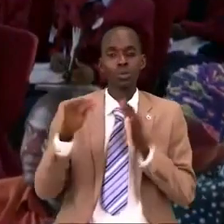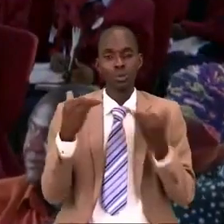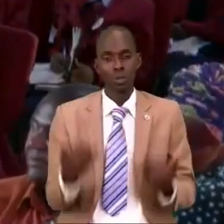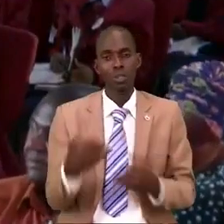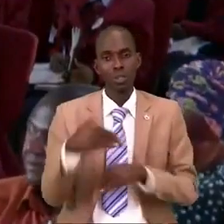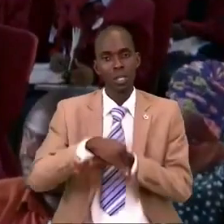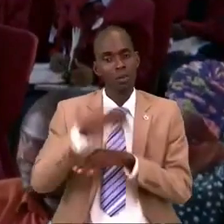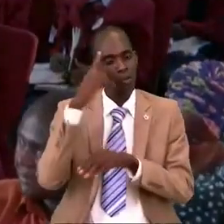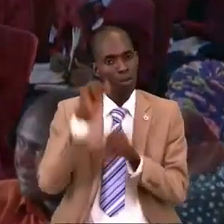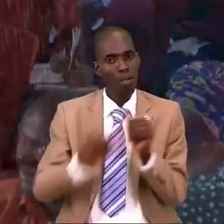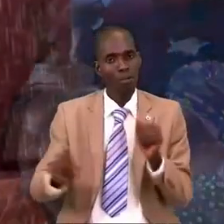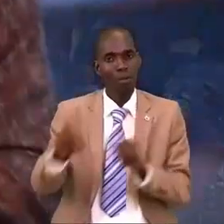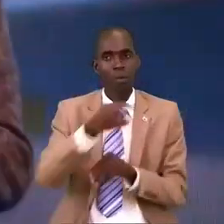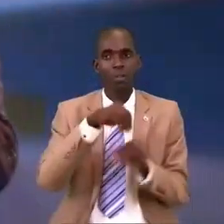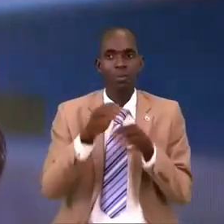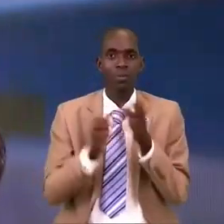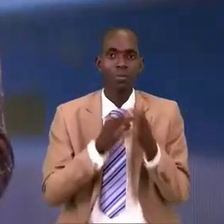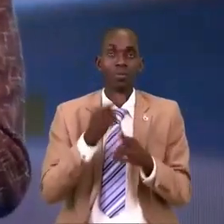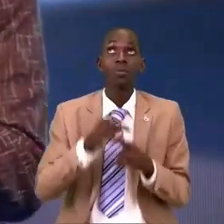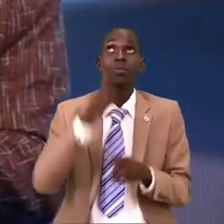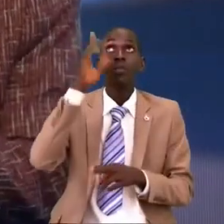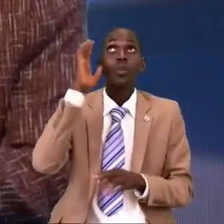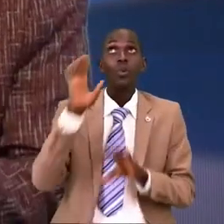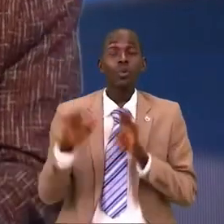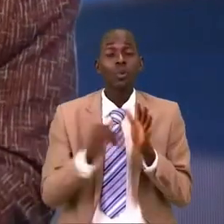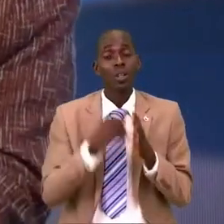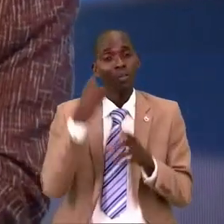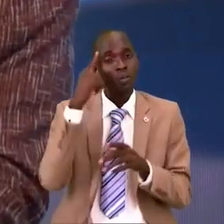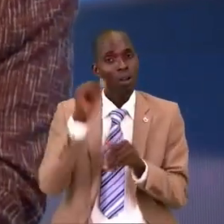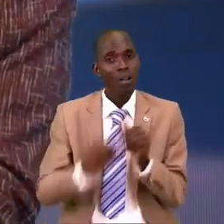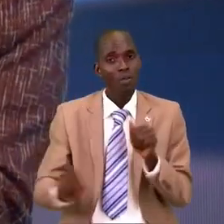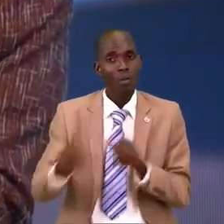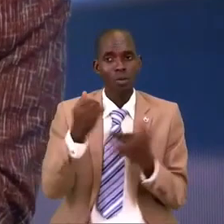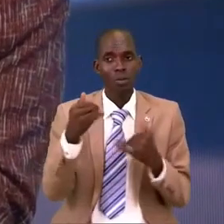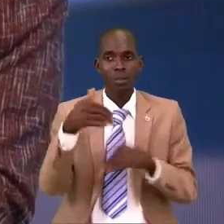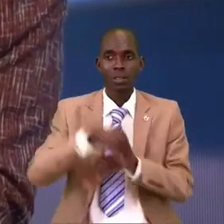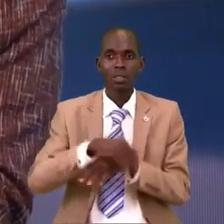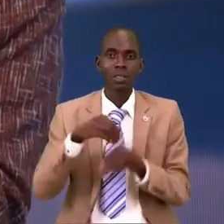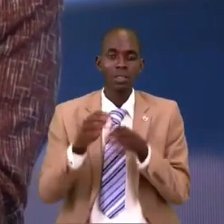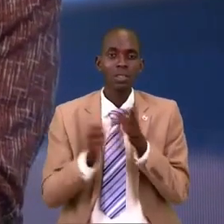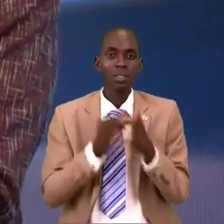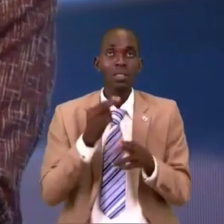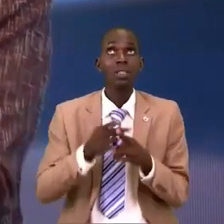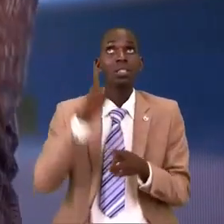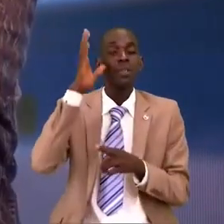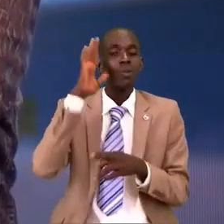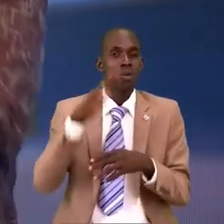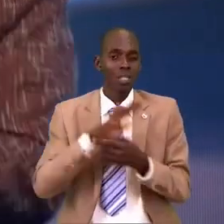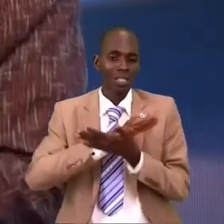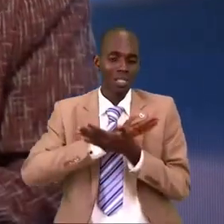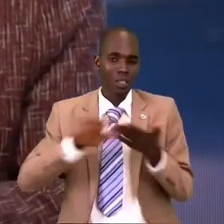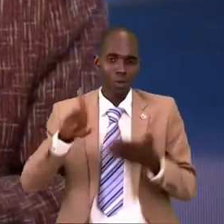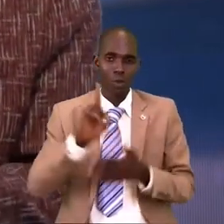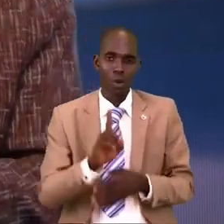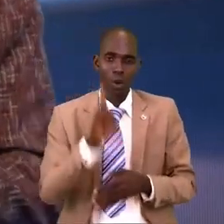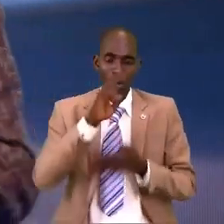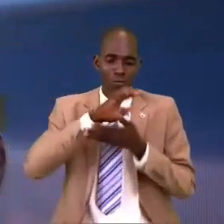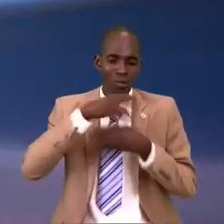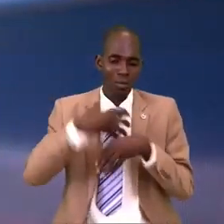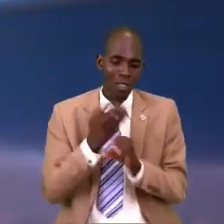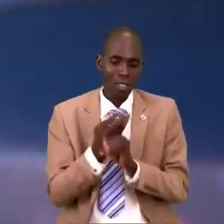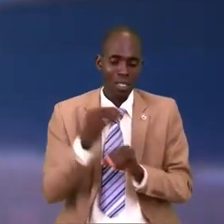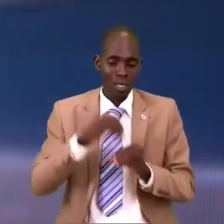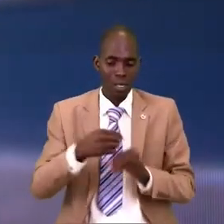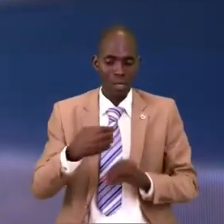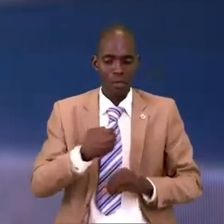me a clean heart, O God, and renew a right spirit within me. Verse 11. In